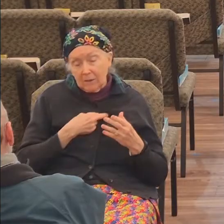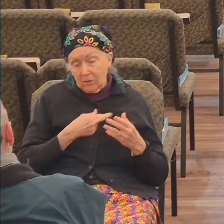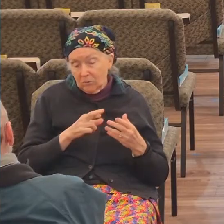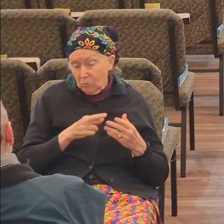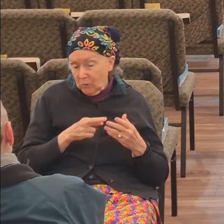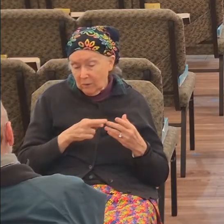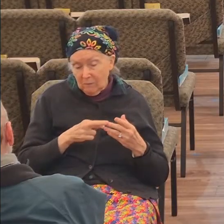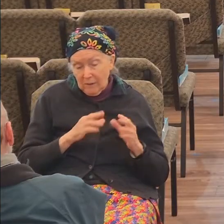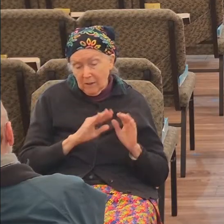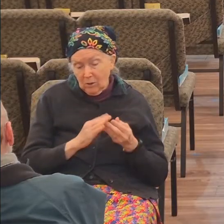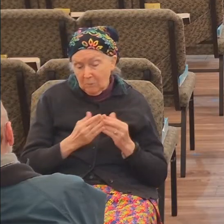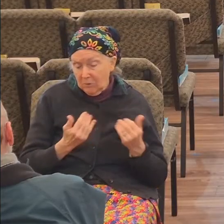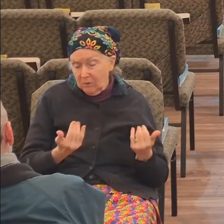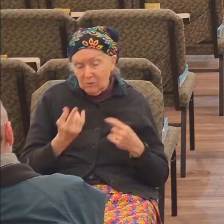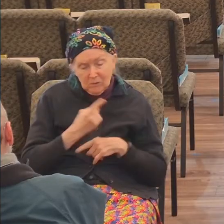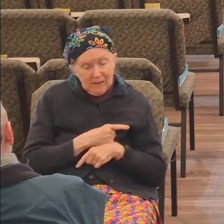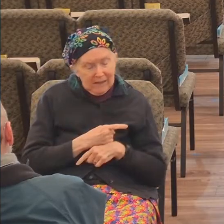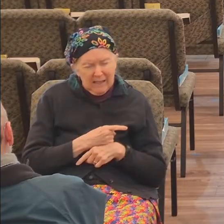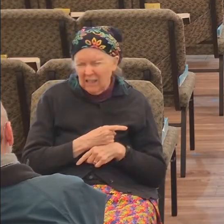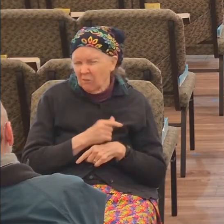Yeah.